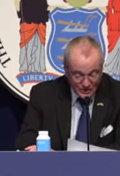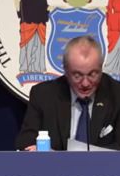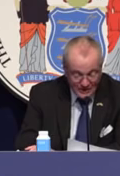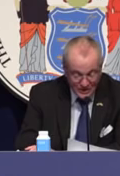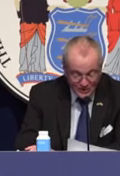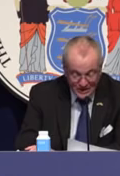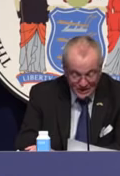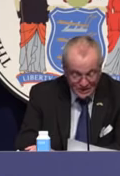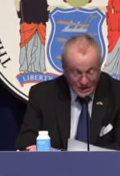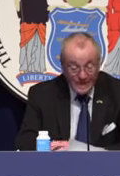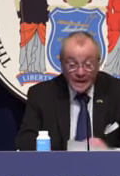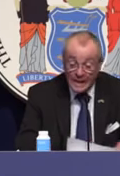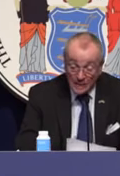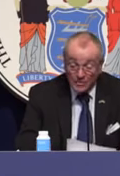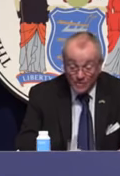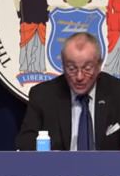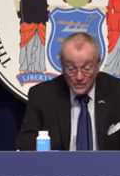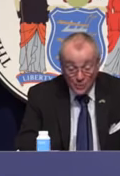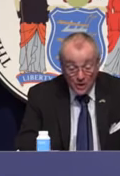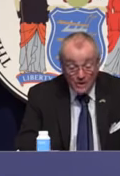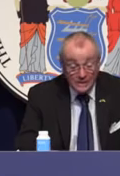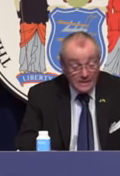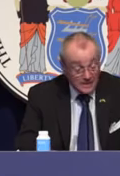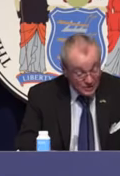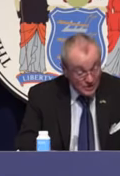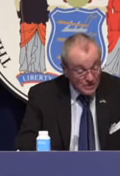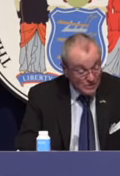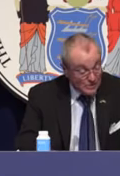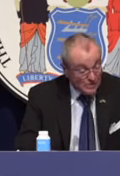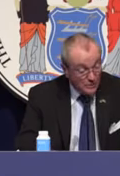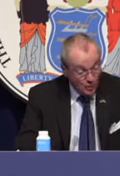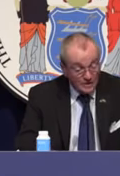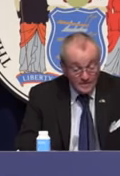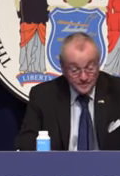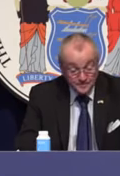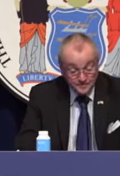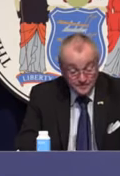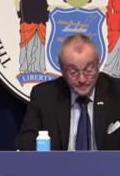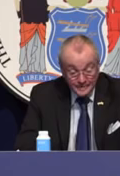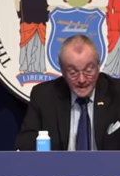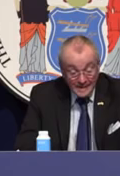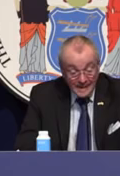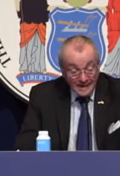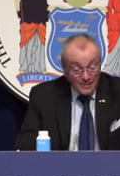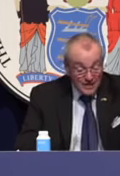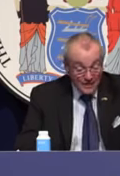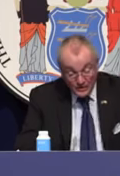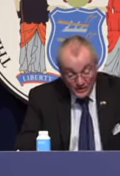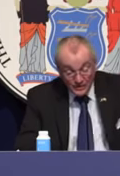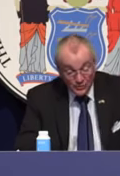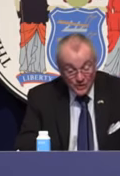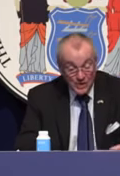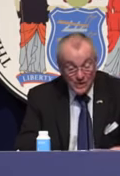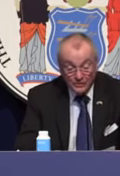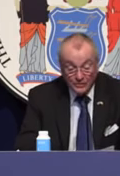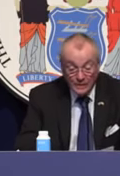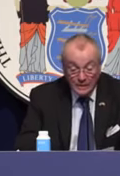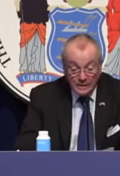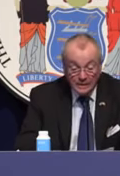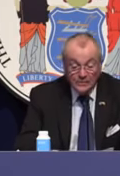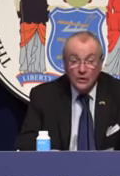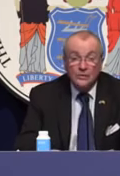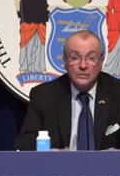with us throughout this process. And I look forward to our continued work. Allow me, if I could, to switch